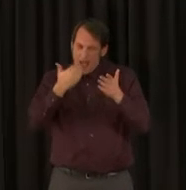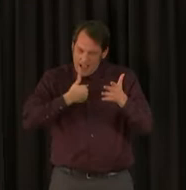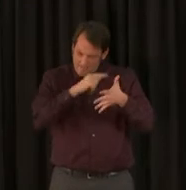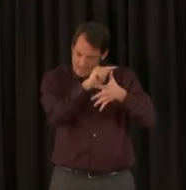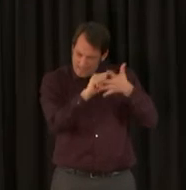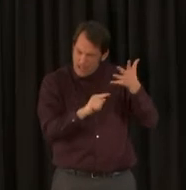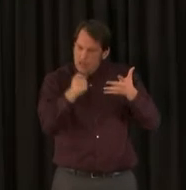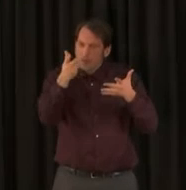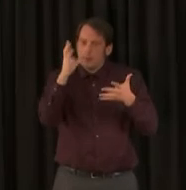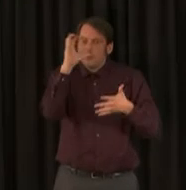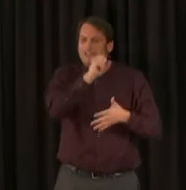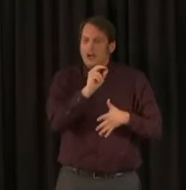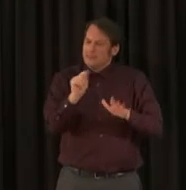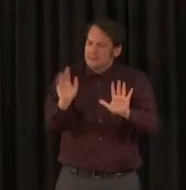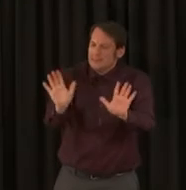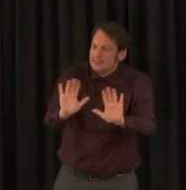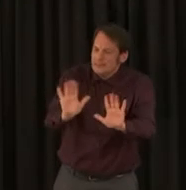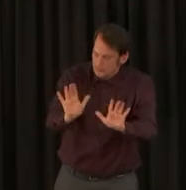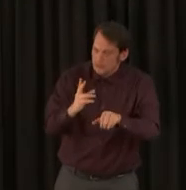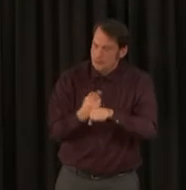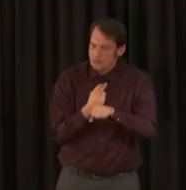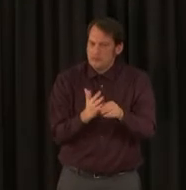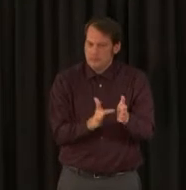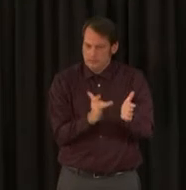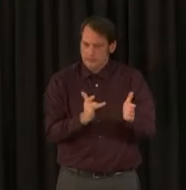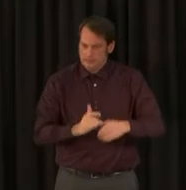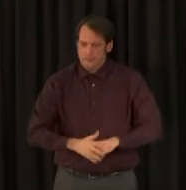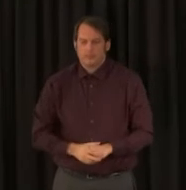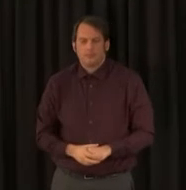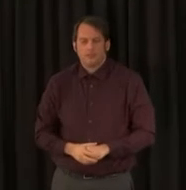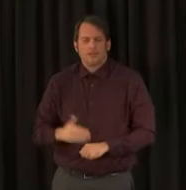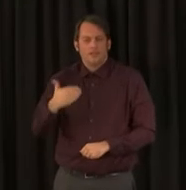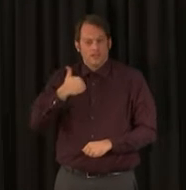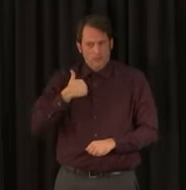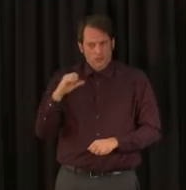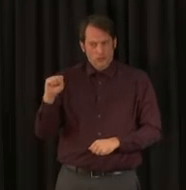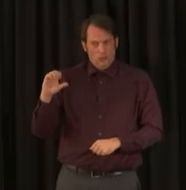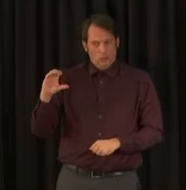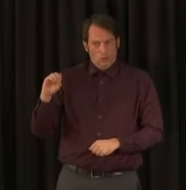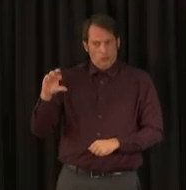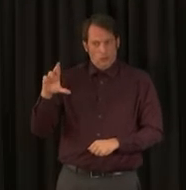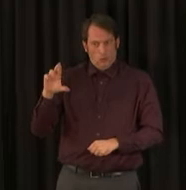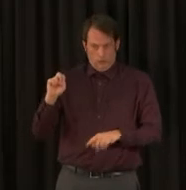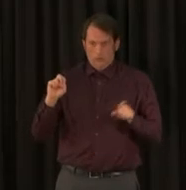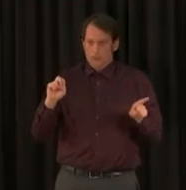you. I'm going to first give you SCORE in DC,